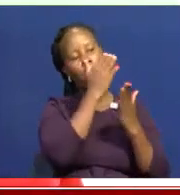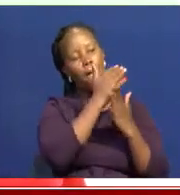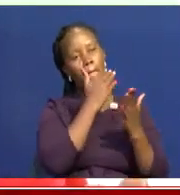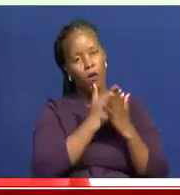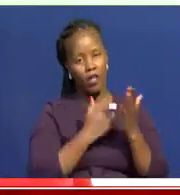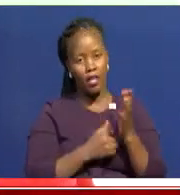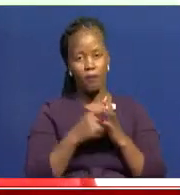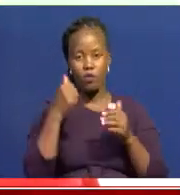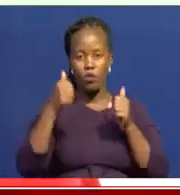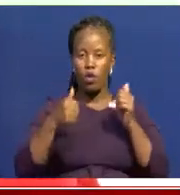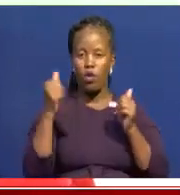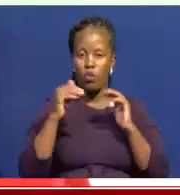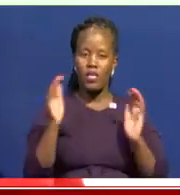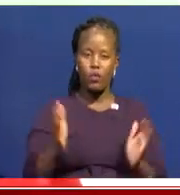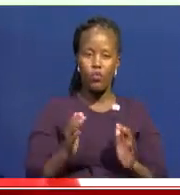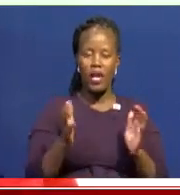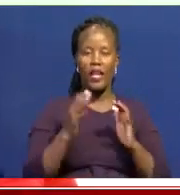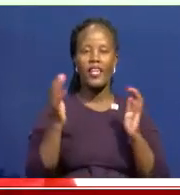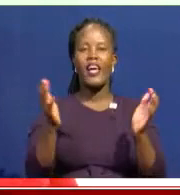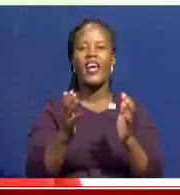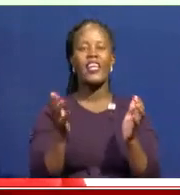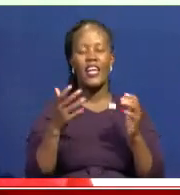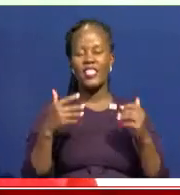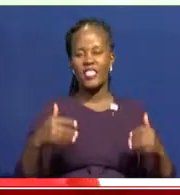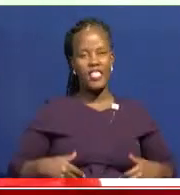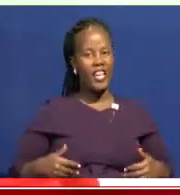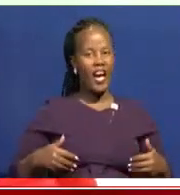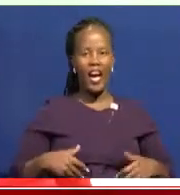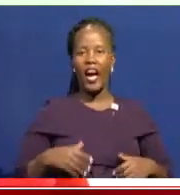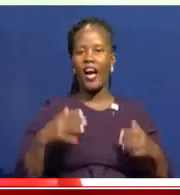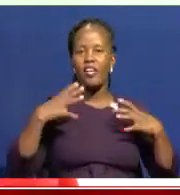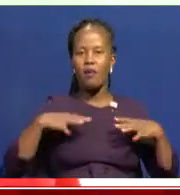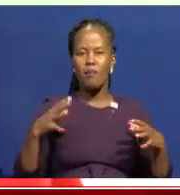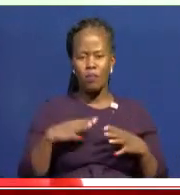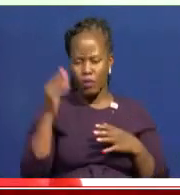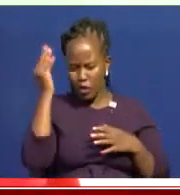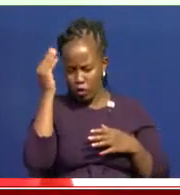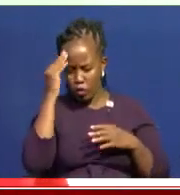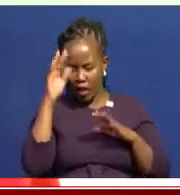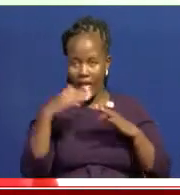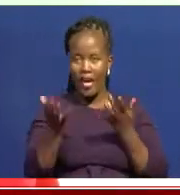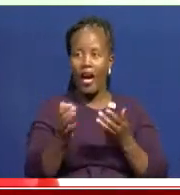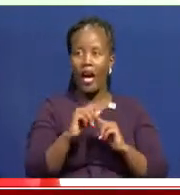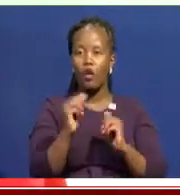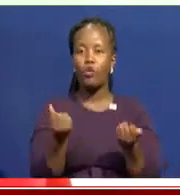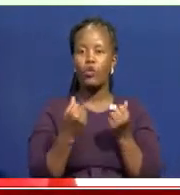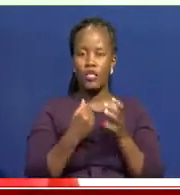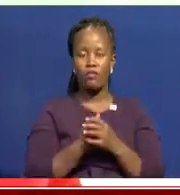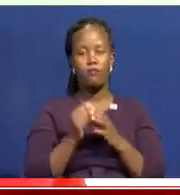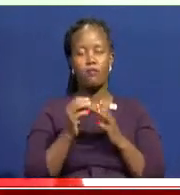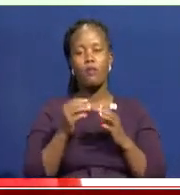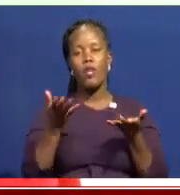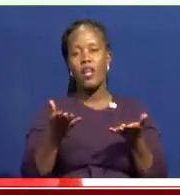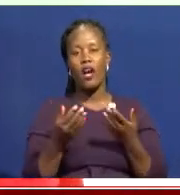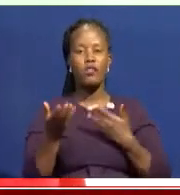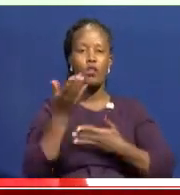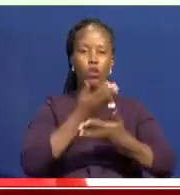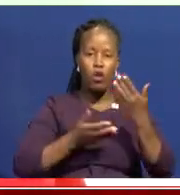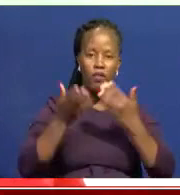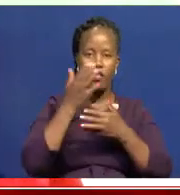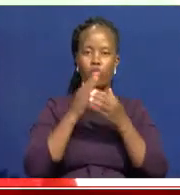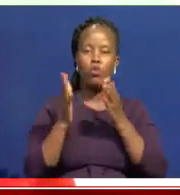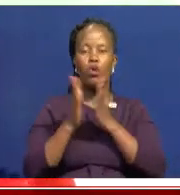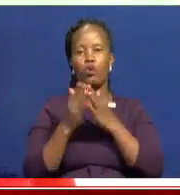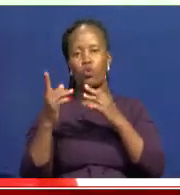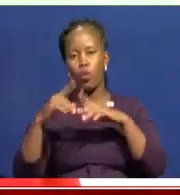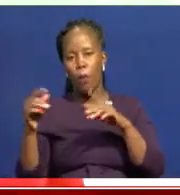and encouraging the young athletes and all the people to learn how to save. So the bigger conversation, the message